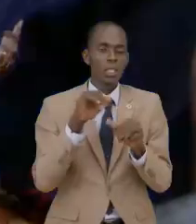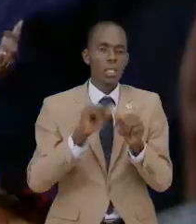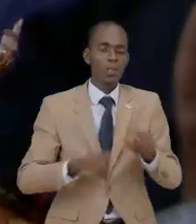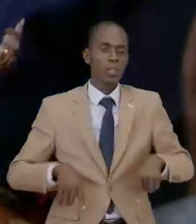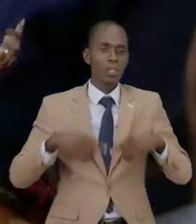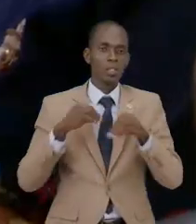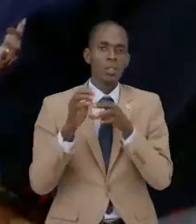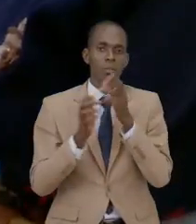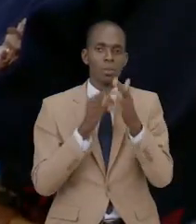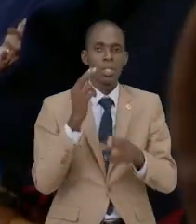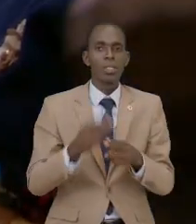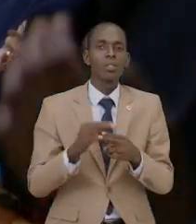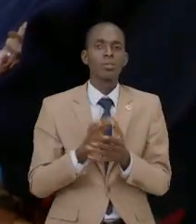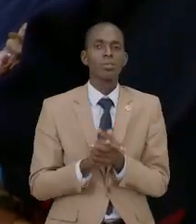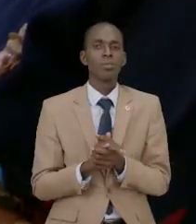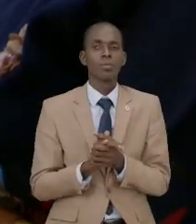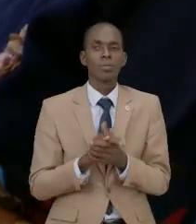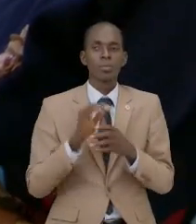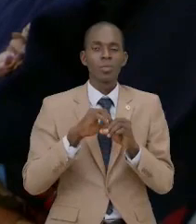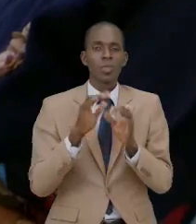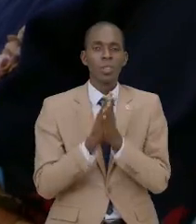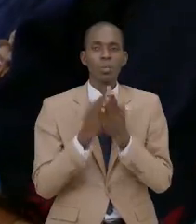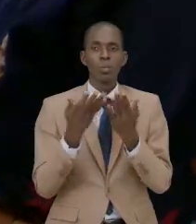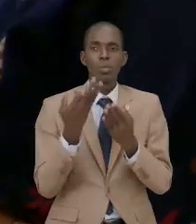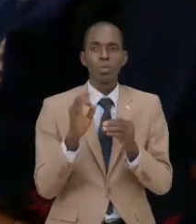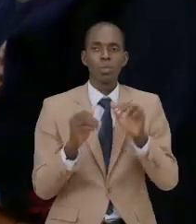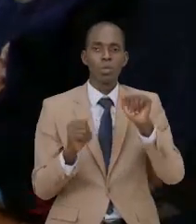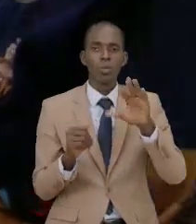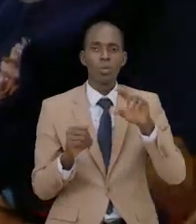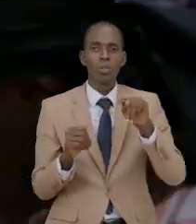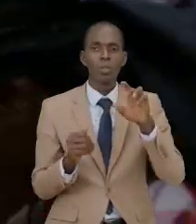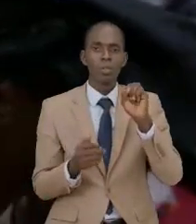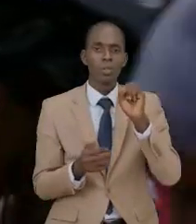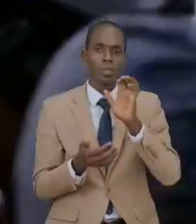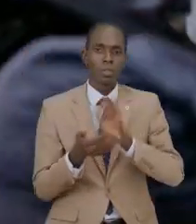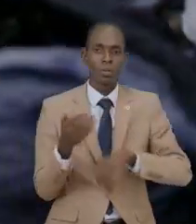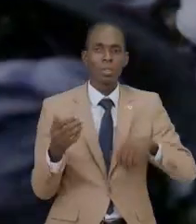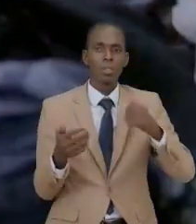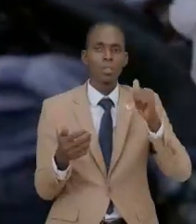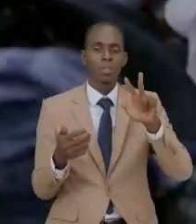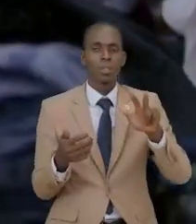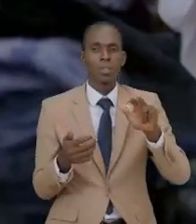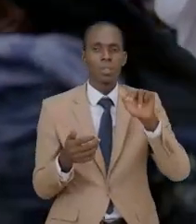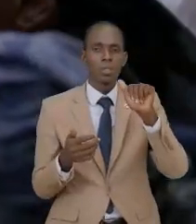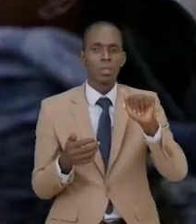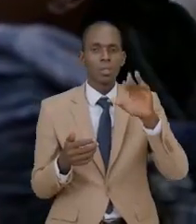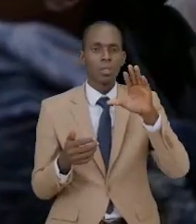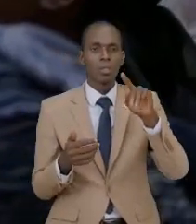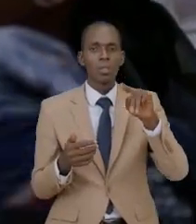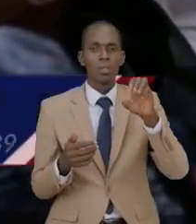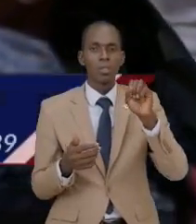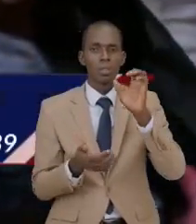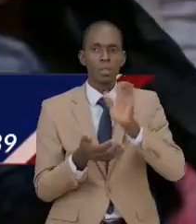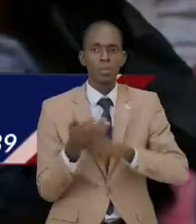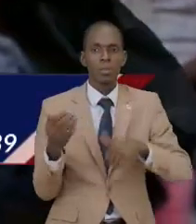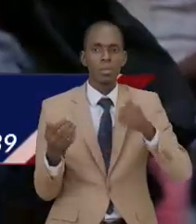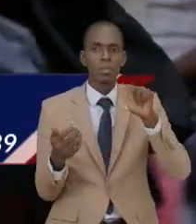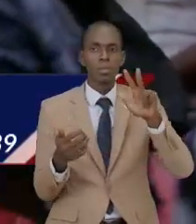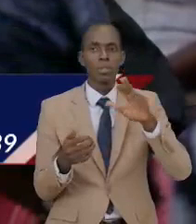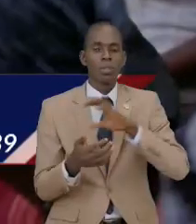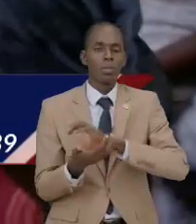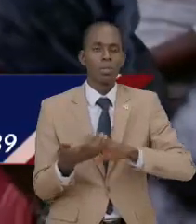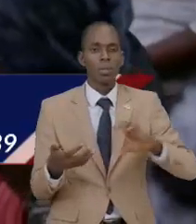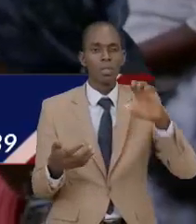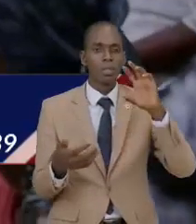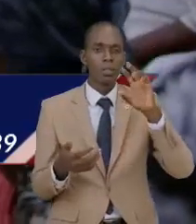Jesus' name. In Acts of the Apostles chapter 13, I'm reading from verse 38. Be it known unto